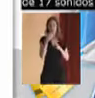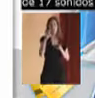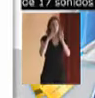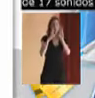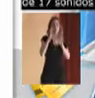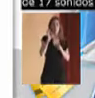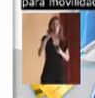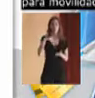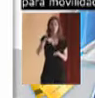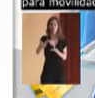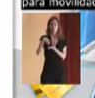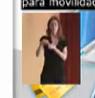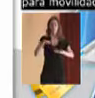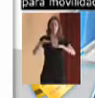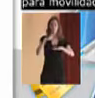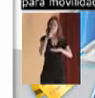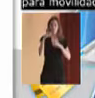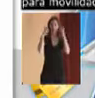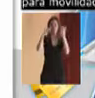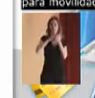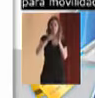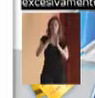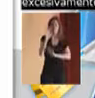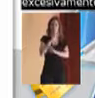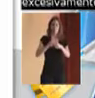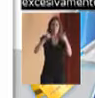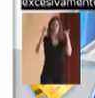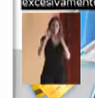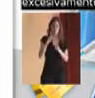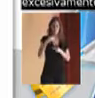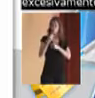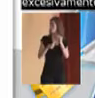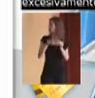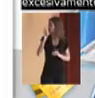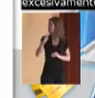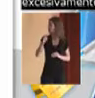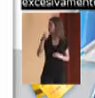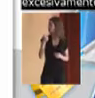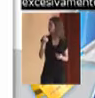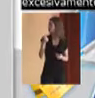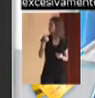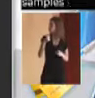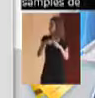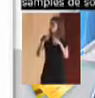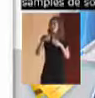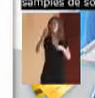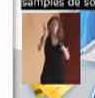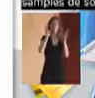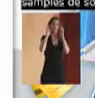use less than 17 sounds for vision and less than 6 for mobility. That would be more complicated.